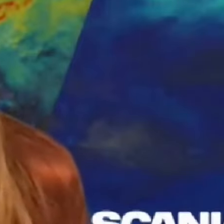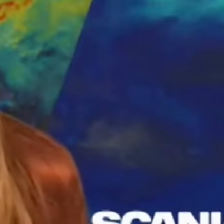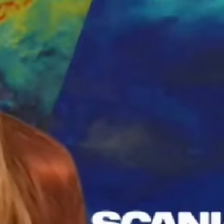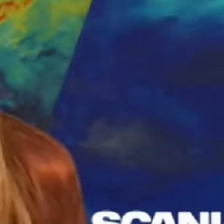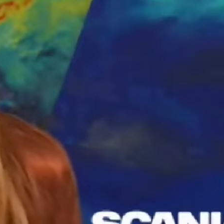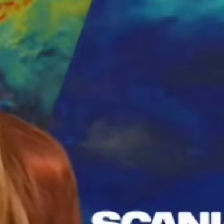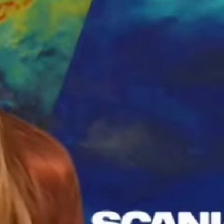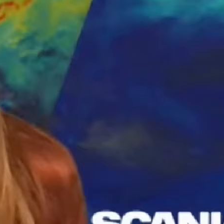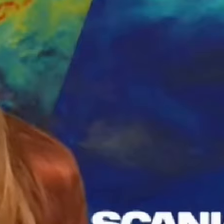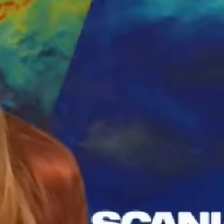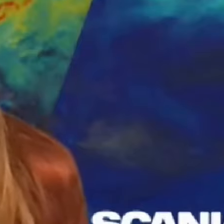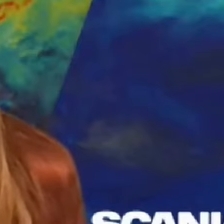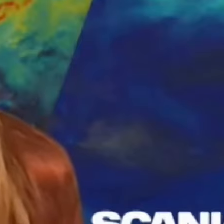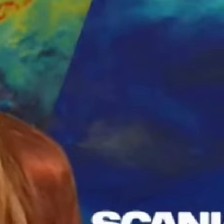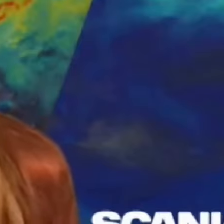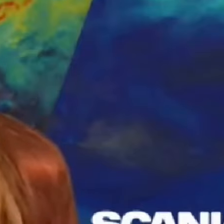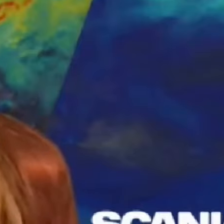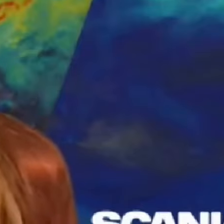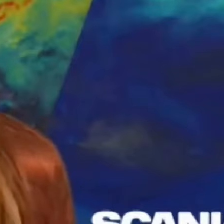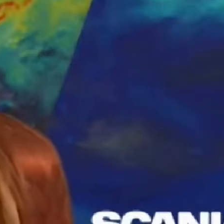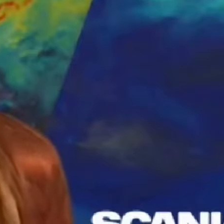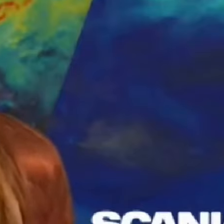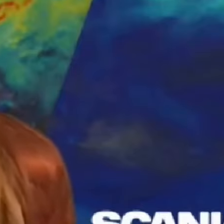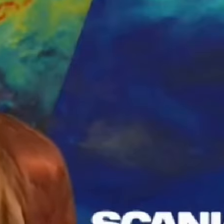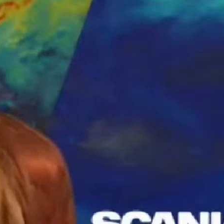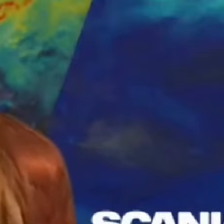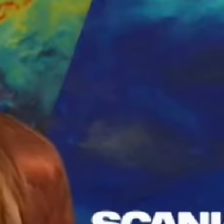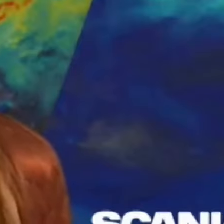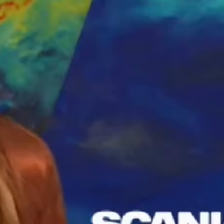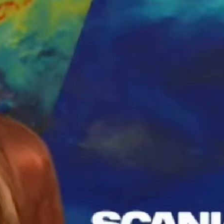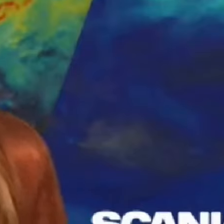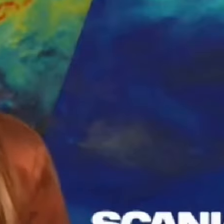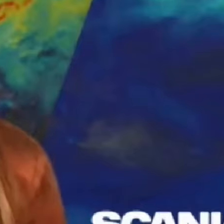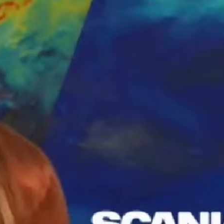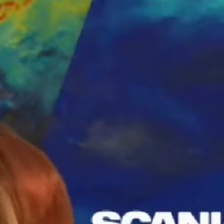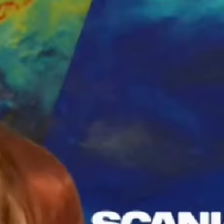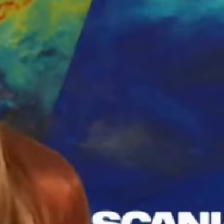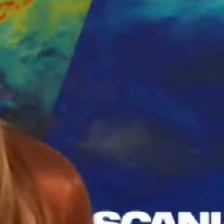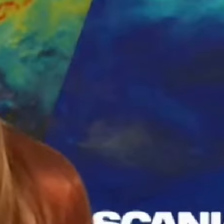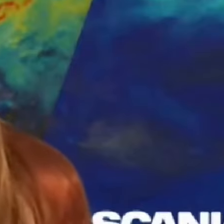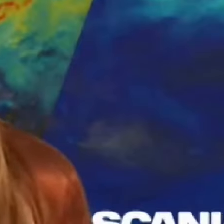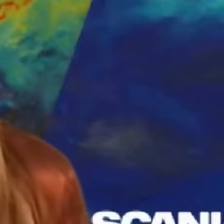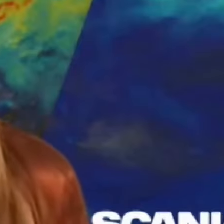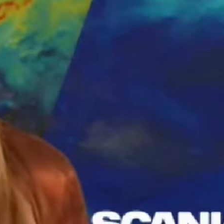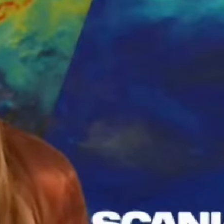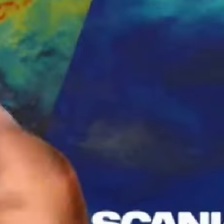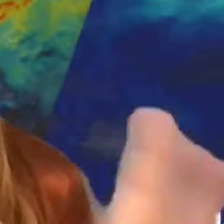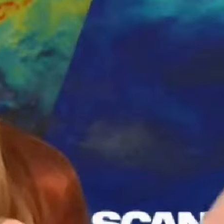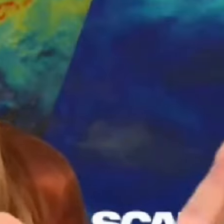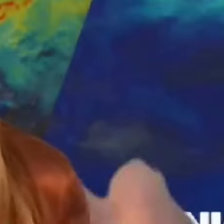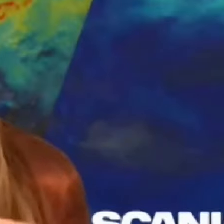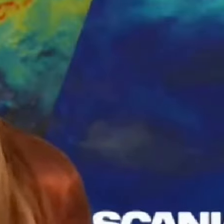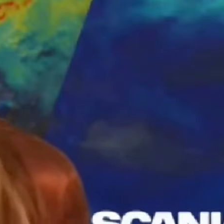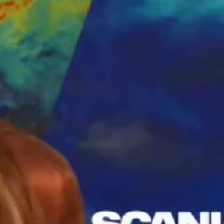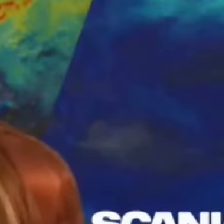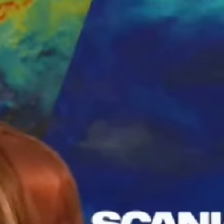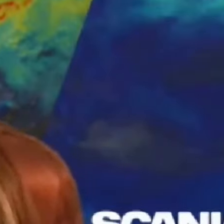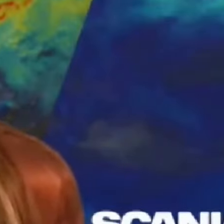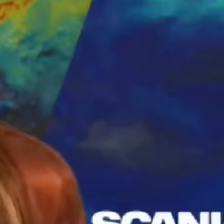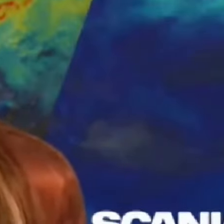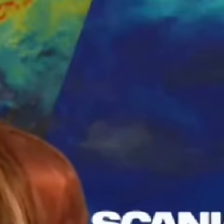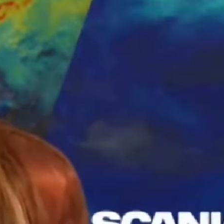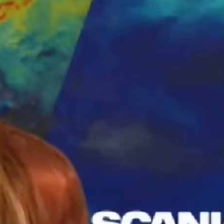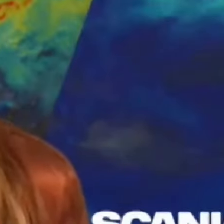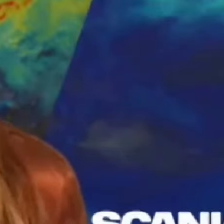like Scania, like Ericsson, Electrolux, to name a few. So you have this small country